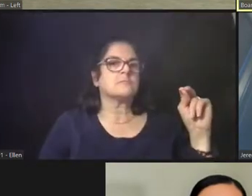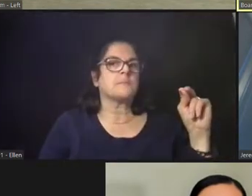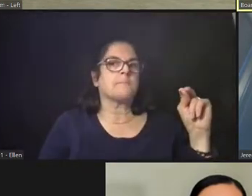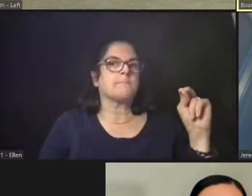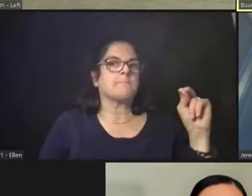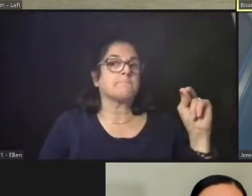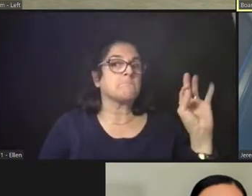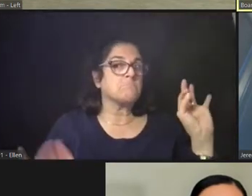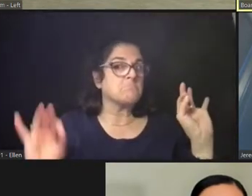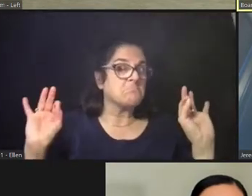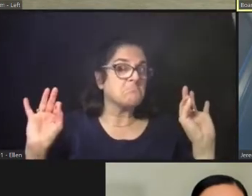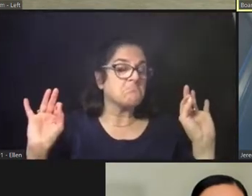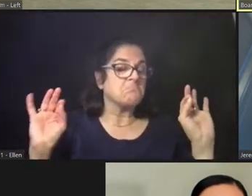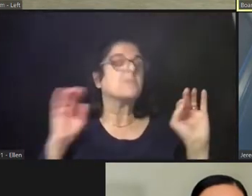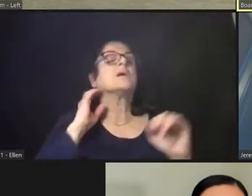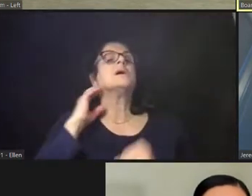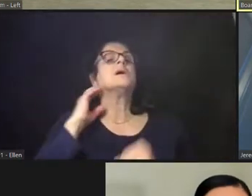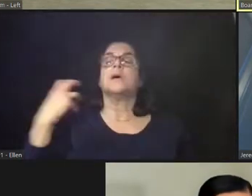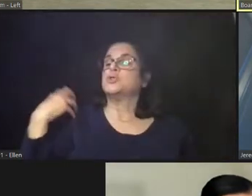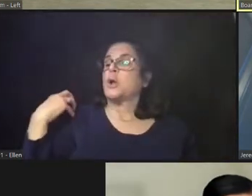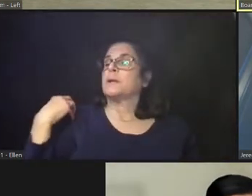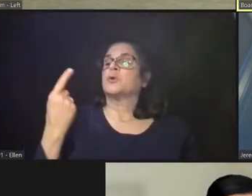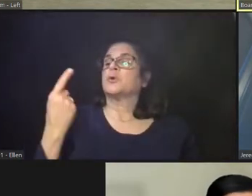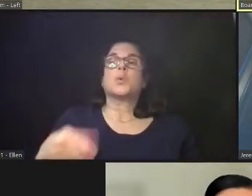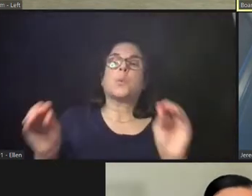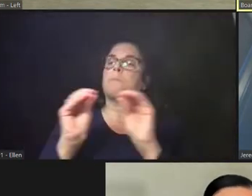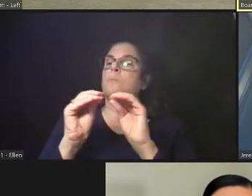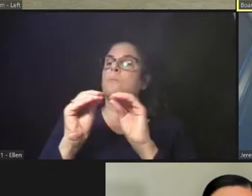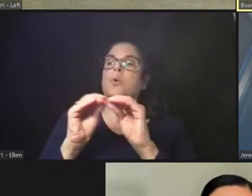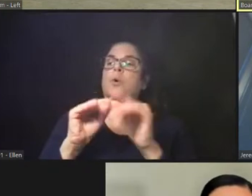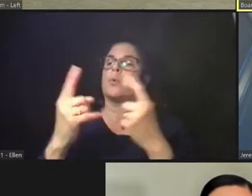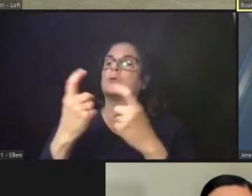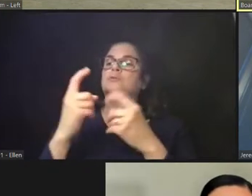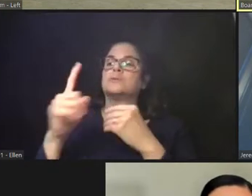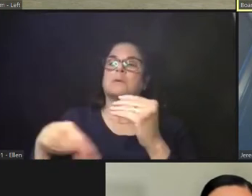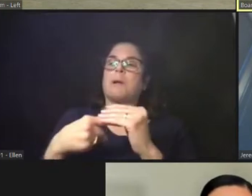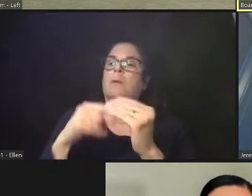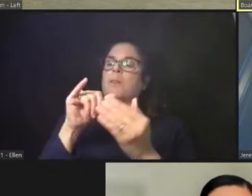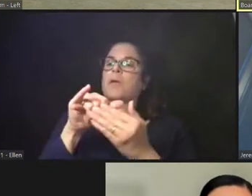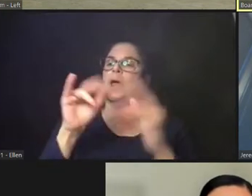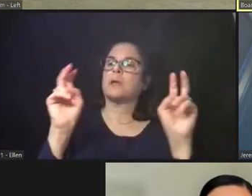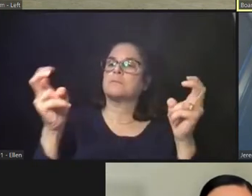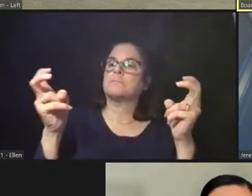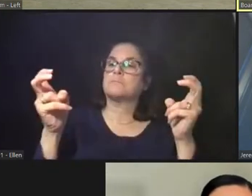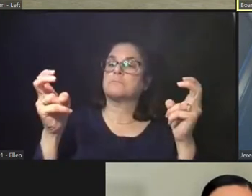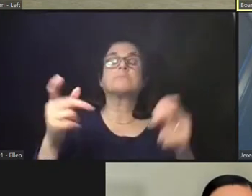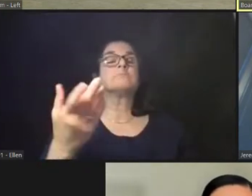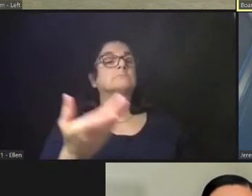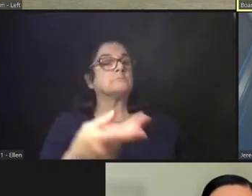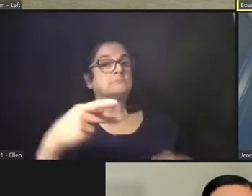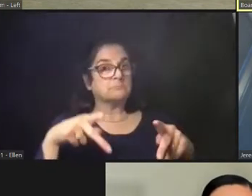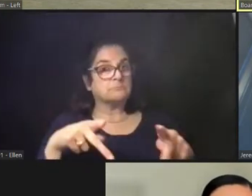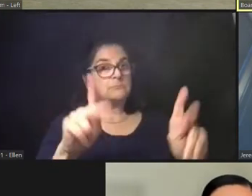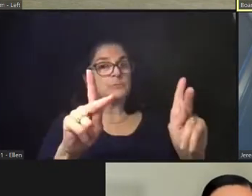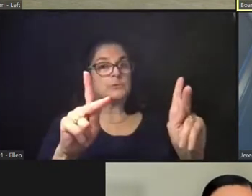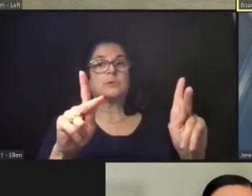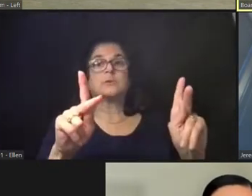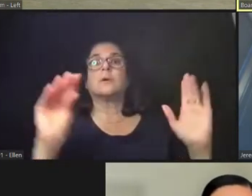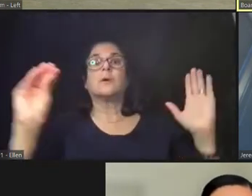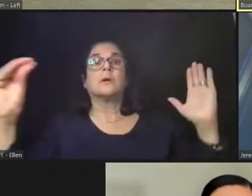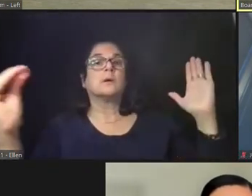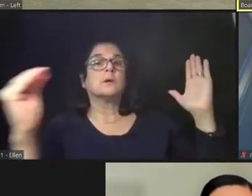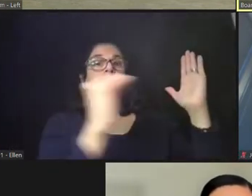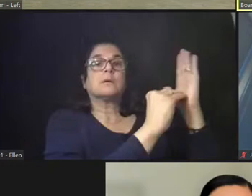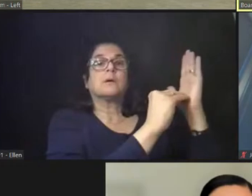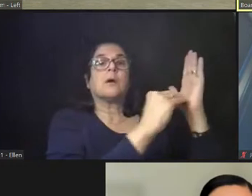All right, Chairman, there are no further questions on this matter. I now have leave to place this item on the omnibus for